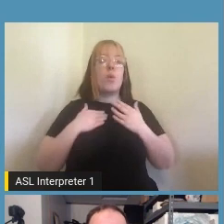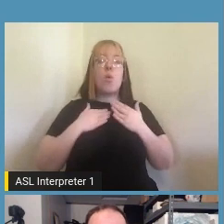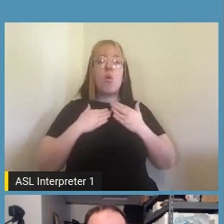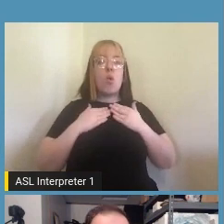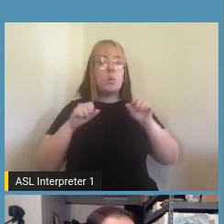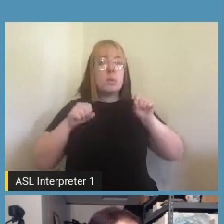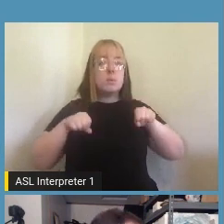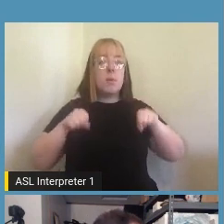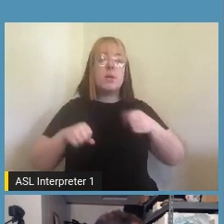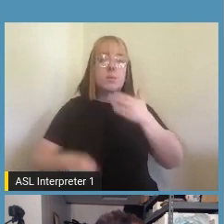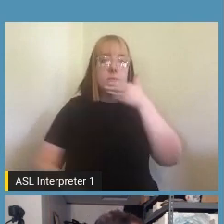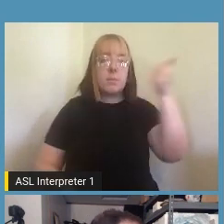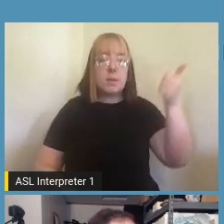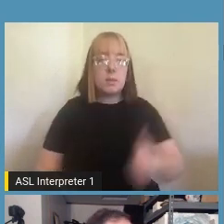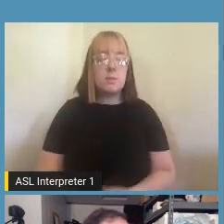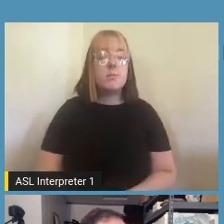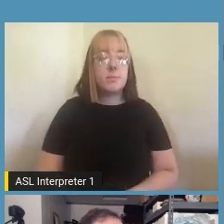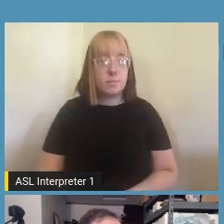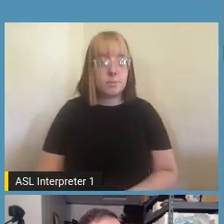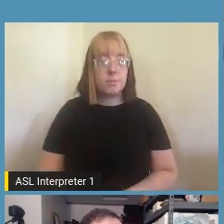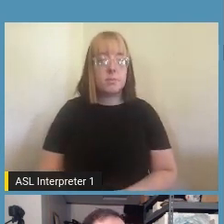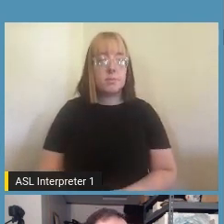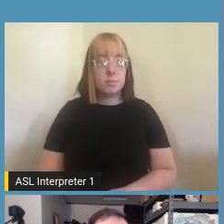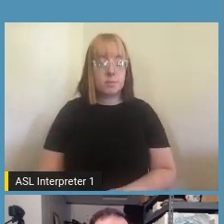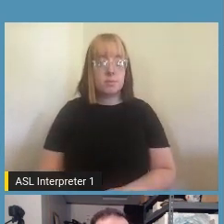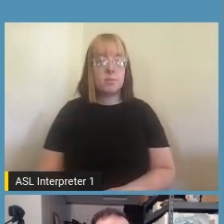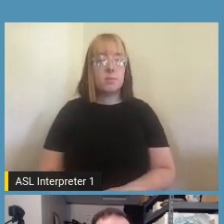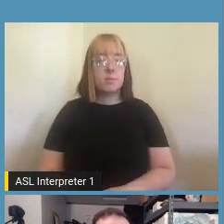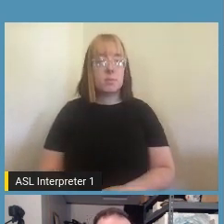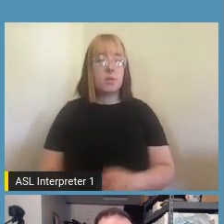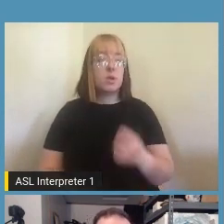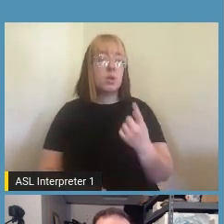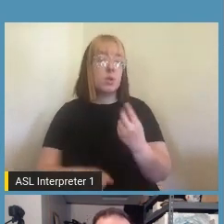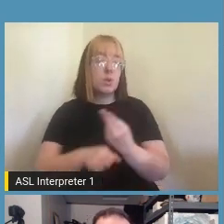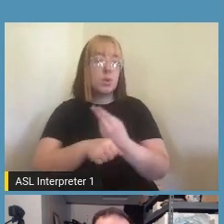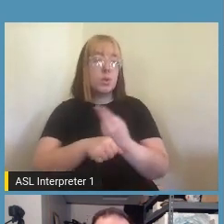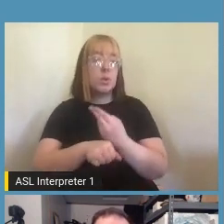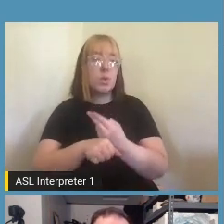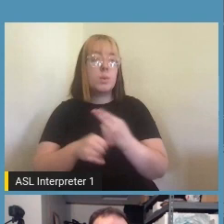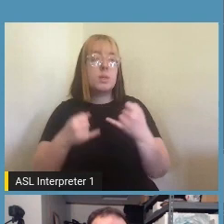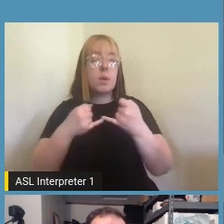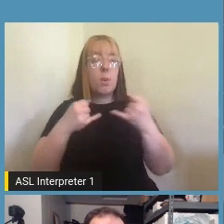that's coming through. And we're actually using wireless